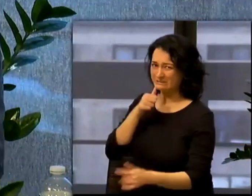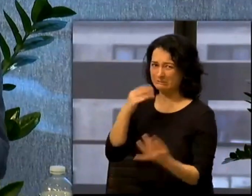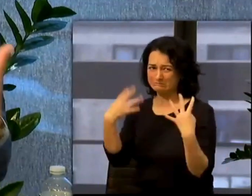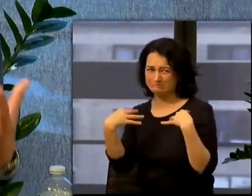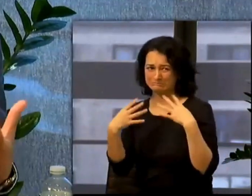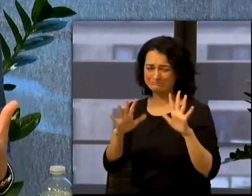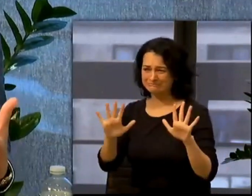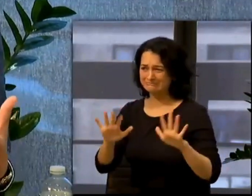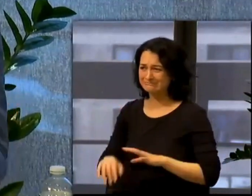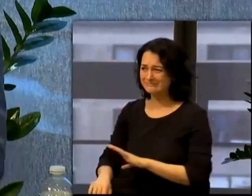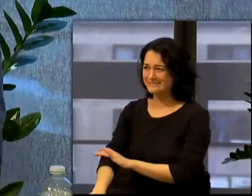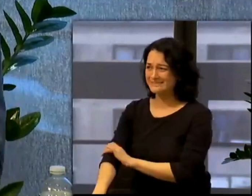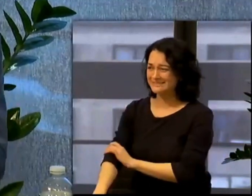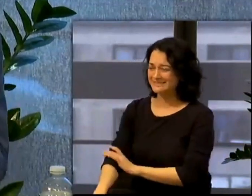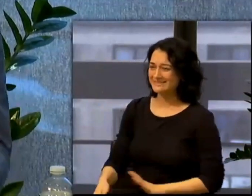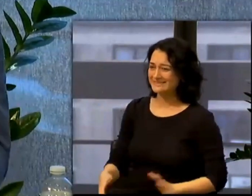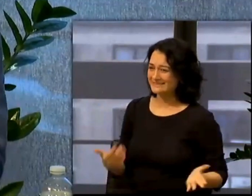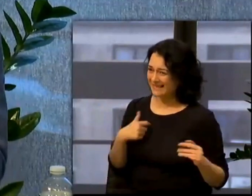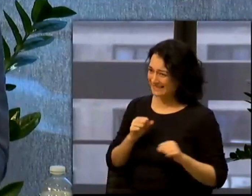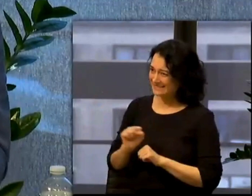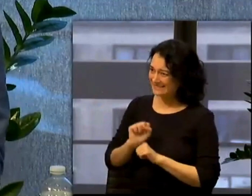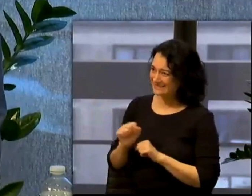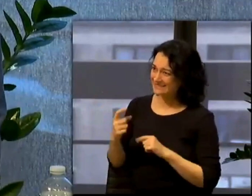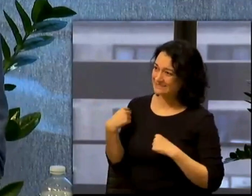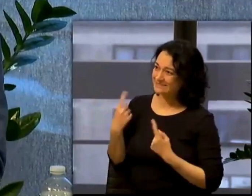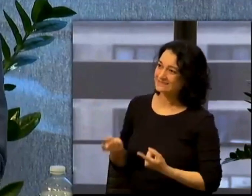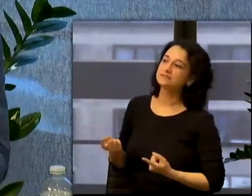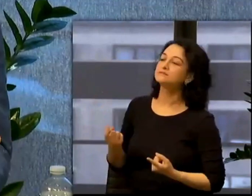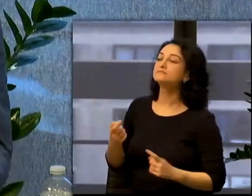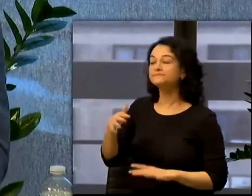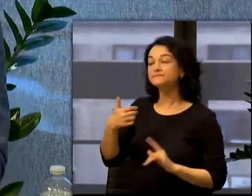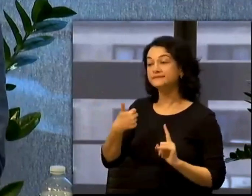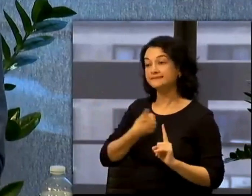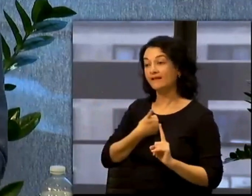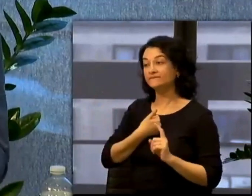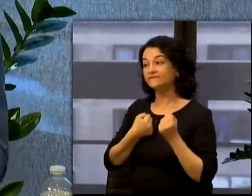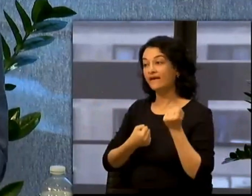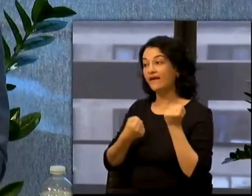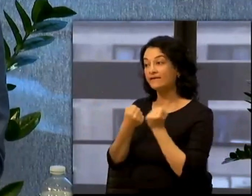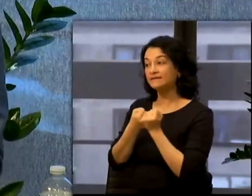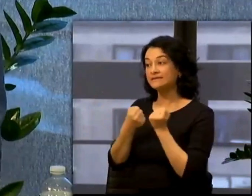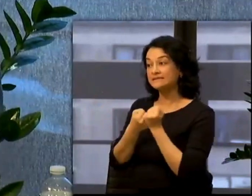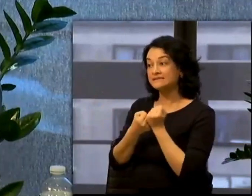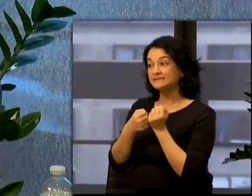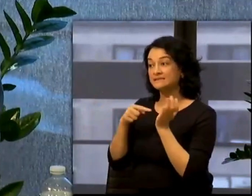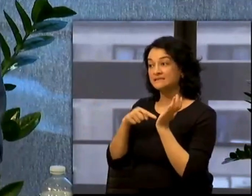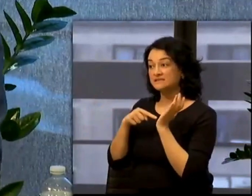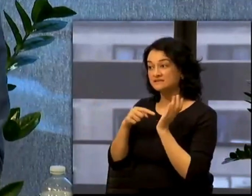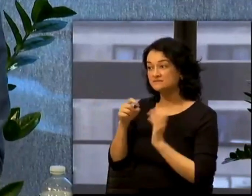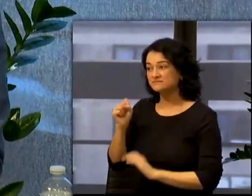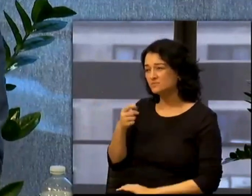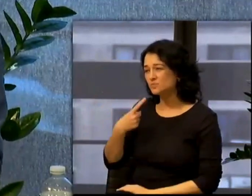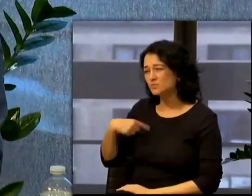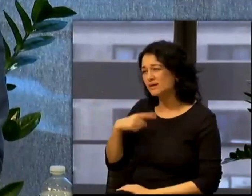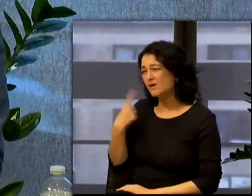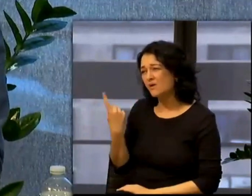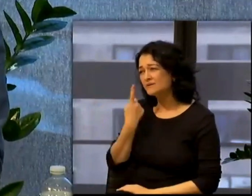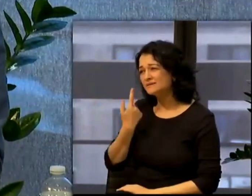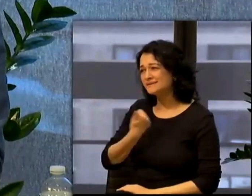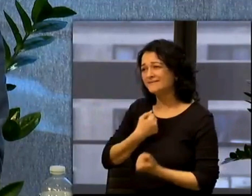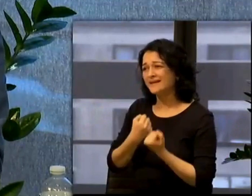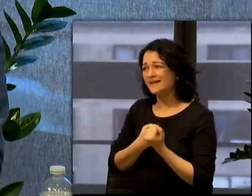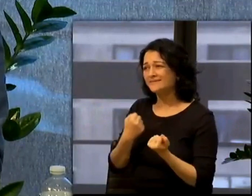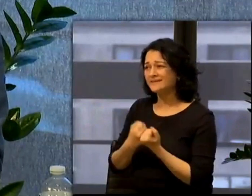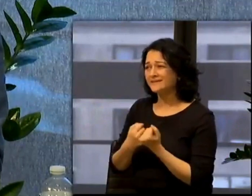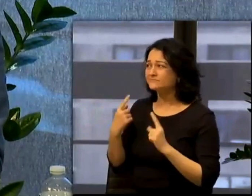play out in all of our lives in our own ways. It doesn't have to be to policymakers. It can be to our friends and